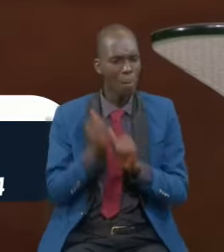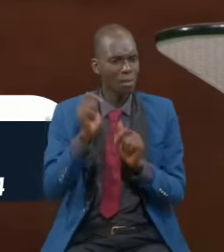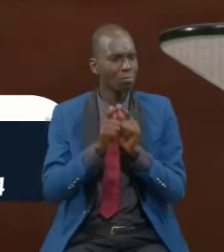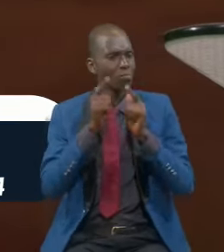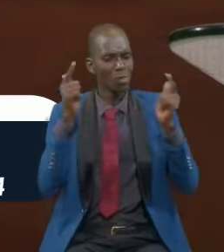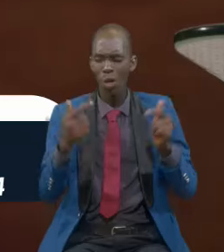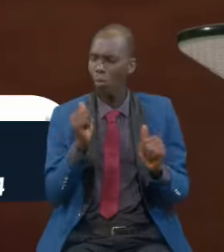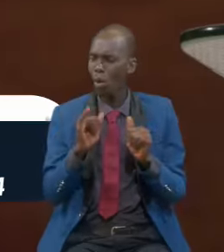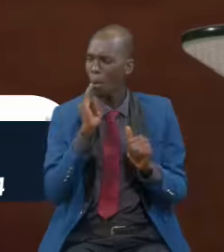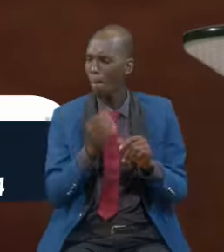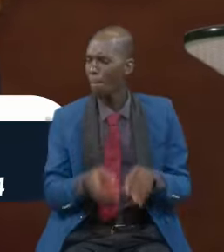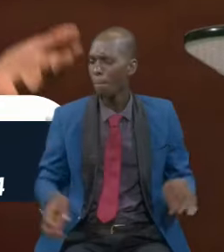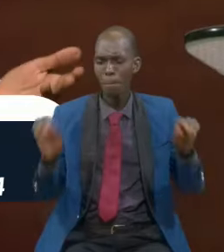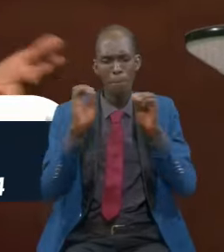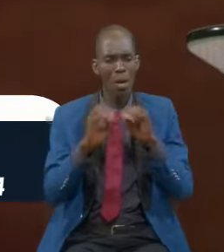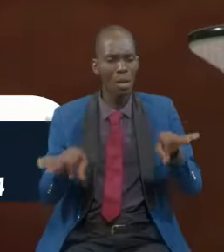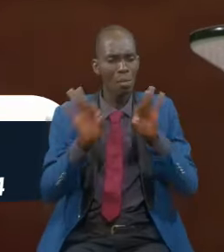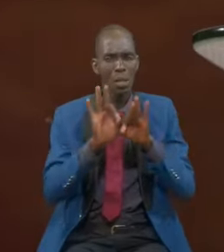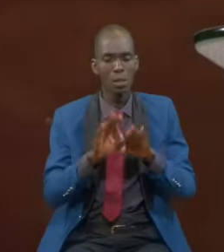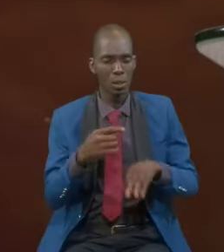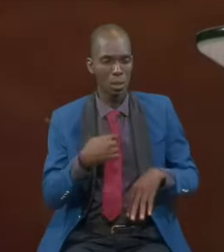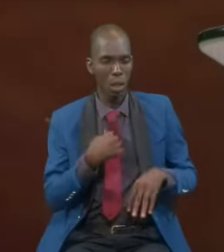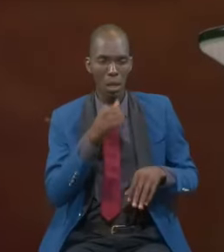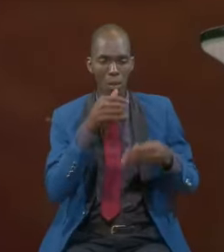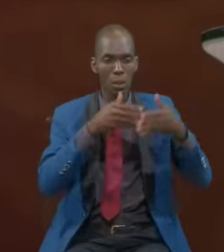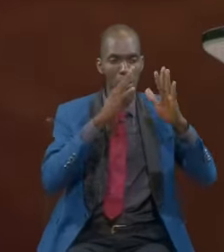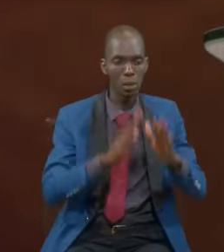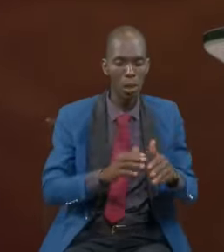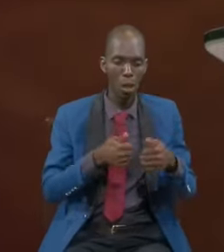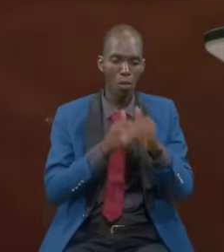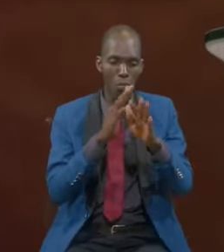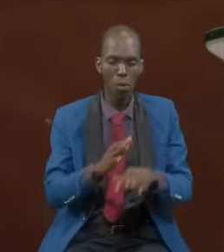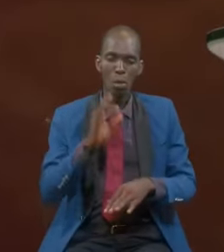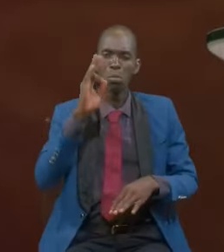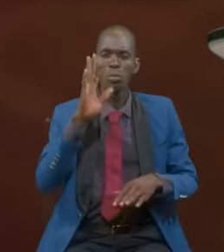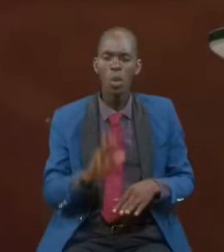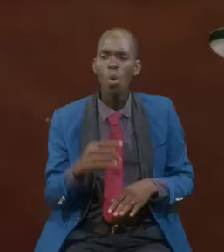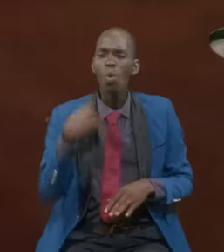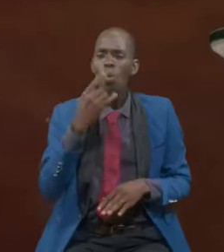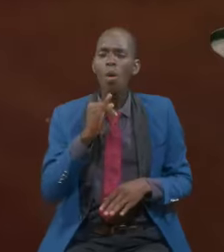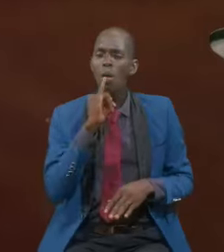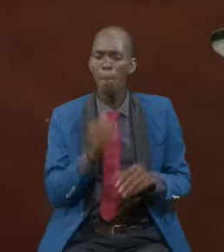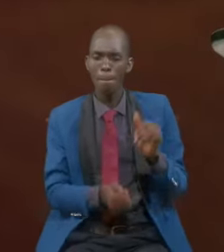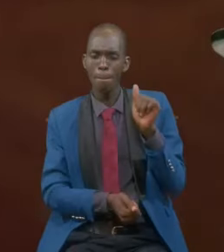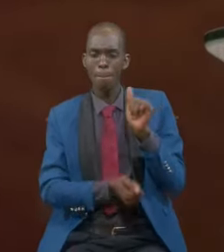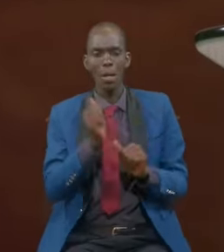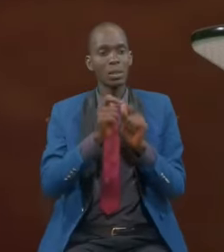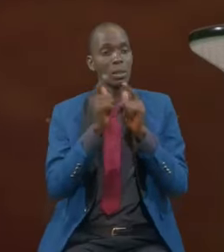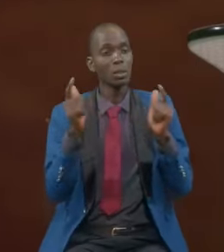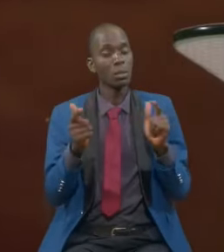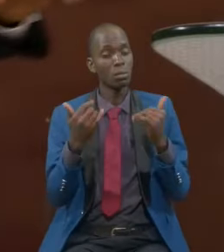am a leader, I'm a follower, I'm a member, I'm a minister. who is greater? Jesus